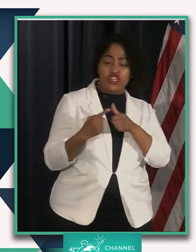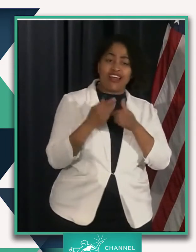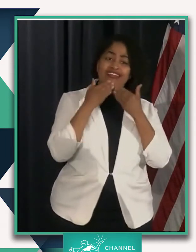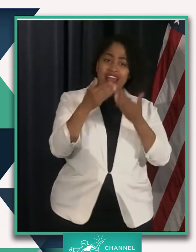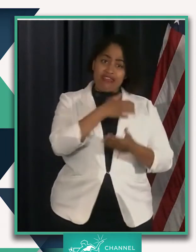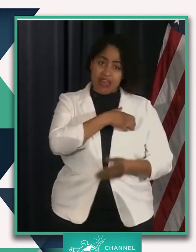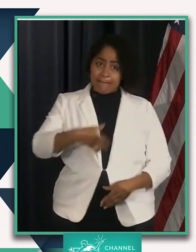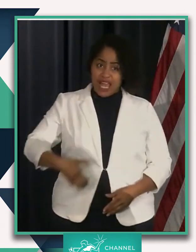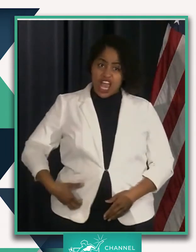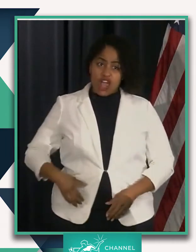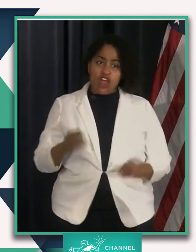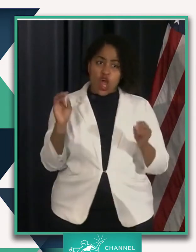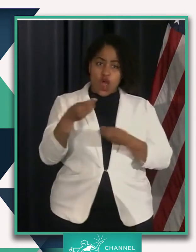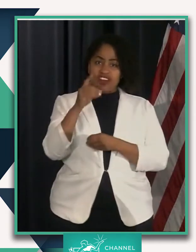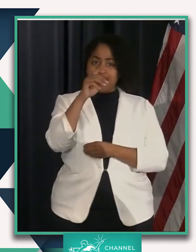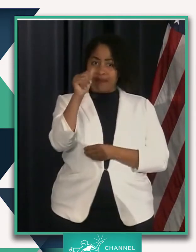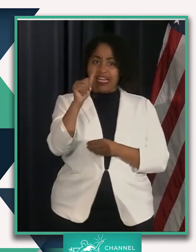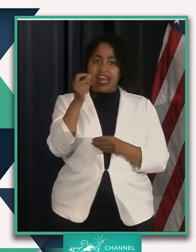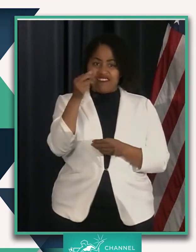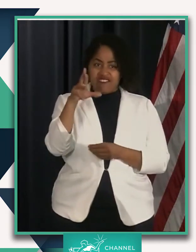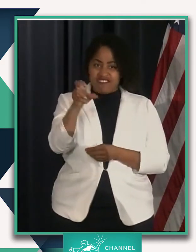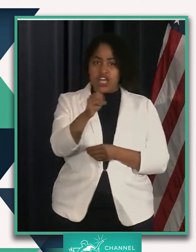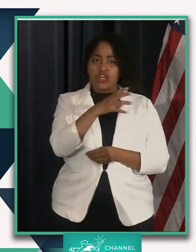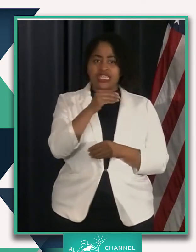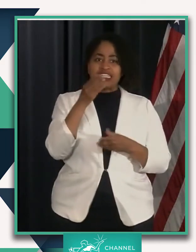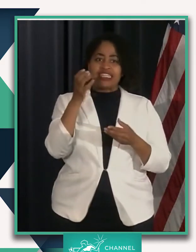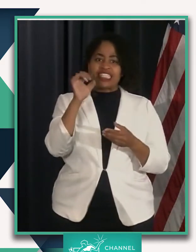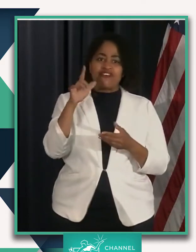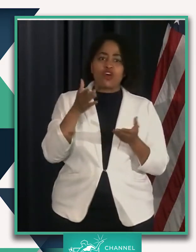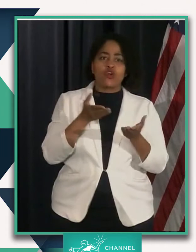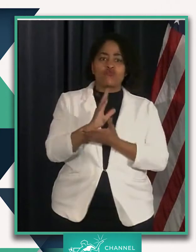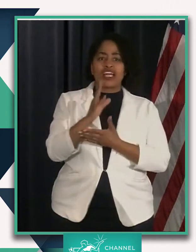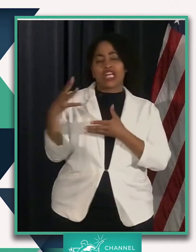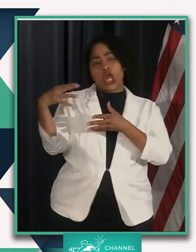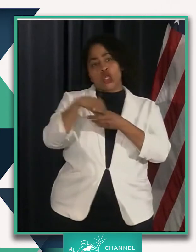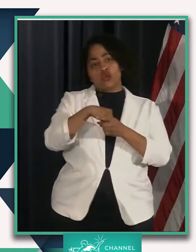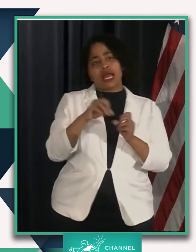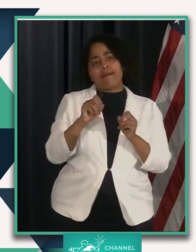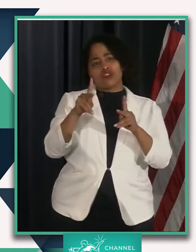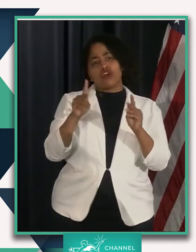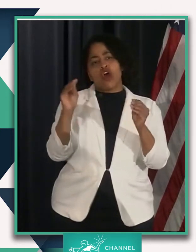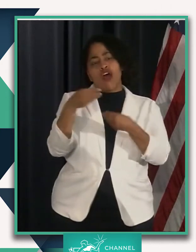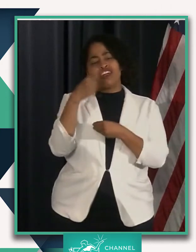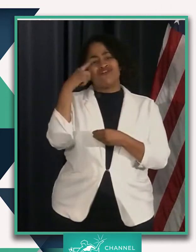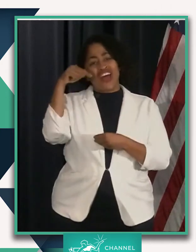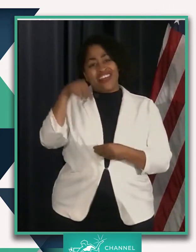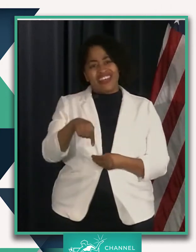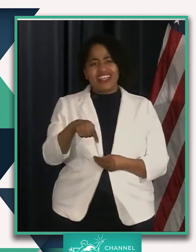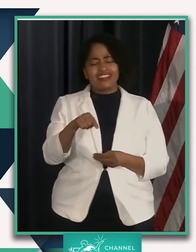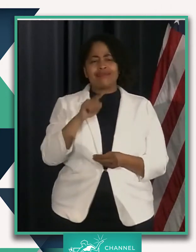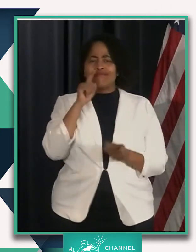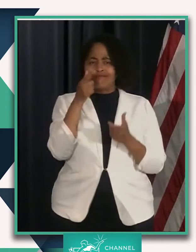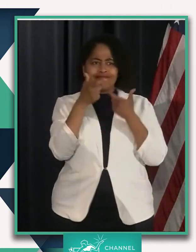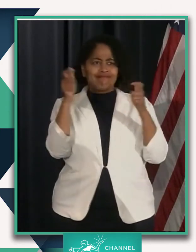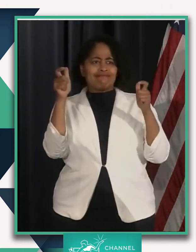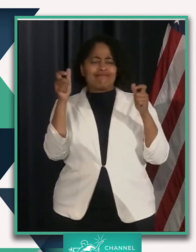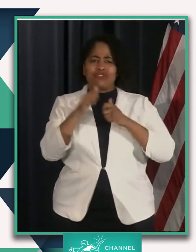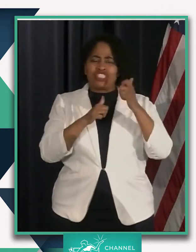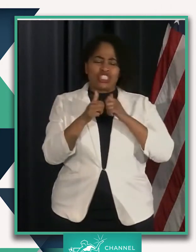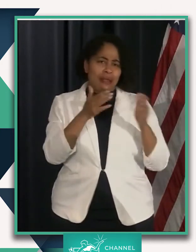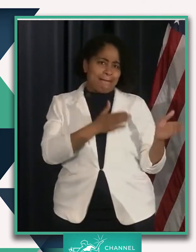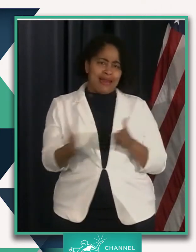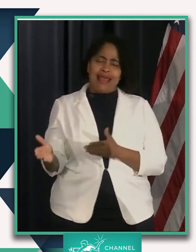the mayor, the Office of Disability Affairs, and the Civil Rights, Inclusion, and Opportunity Office for this significant strategic